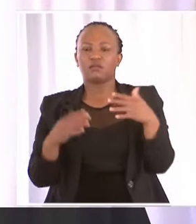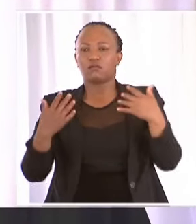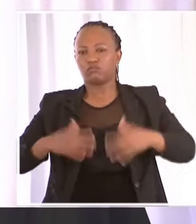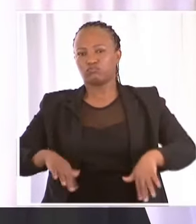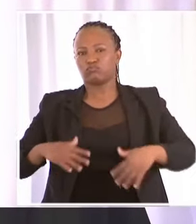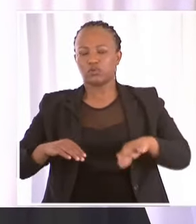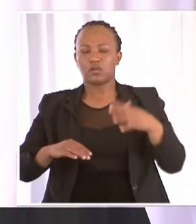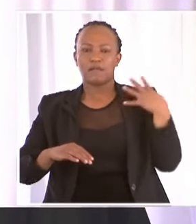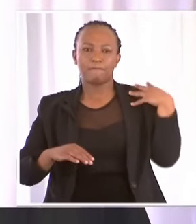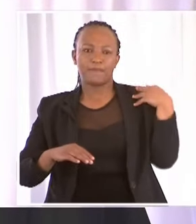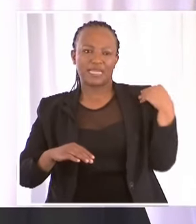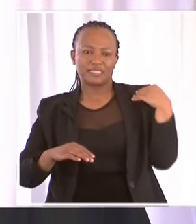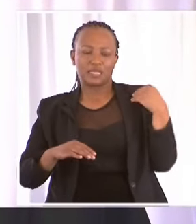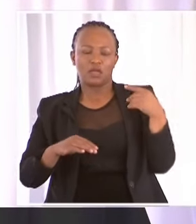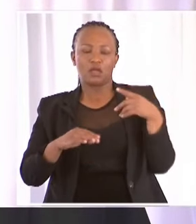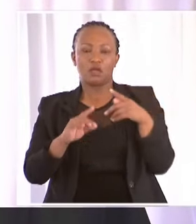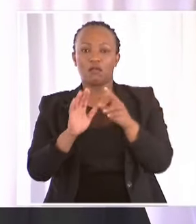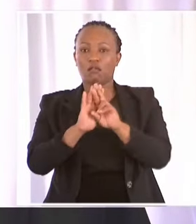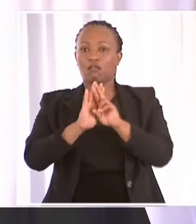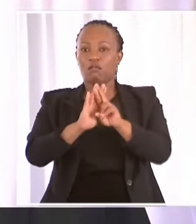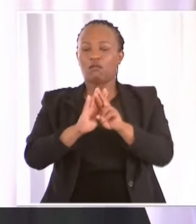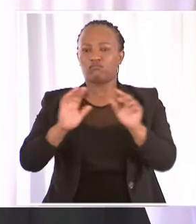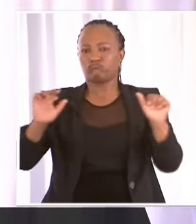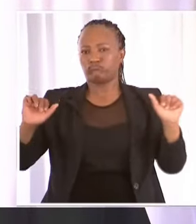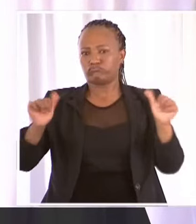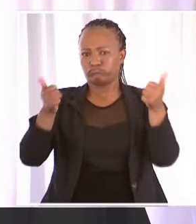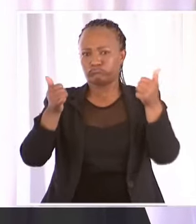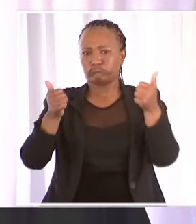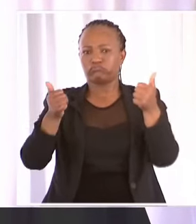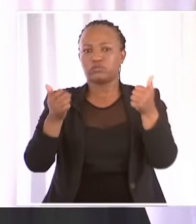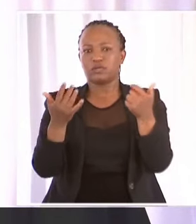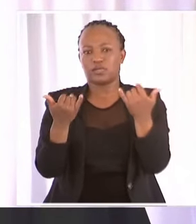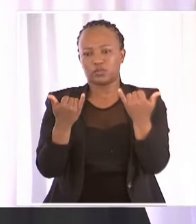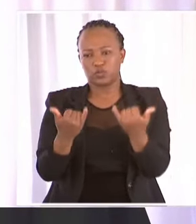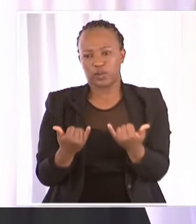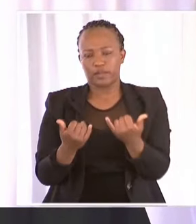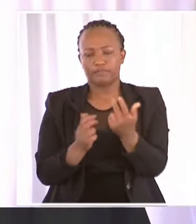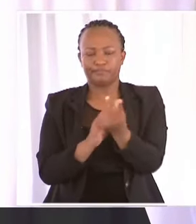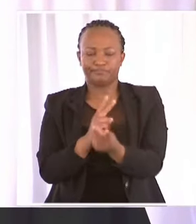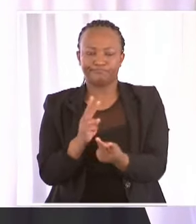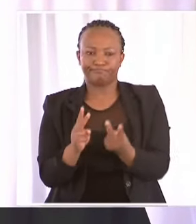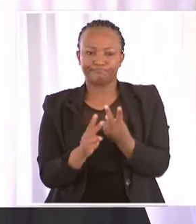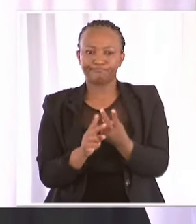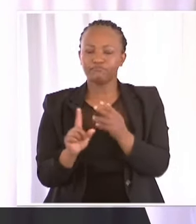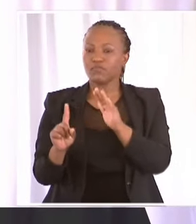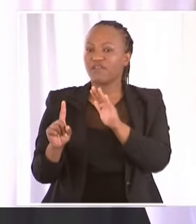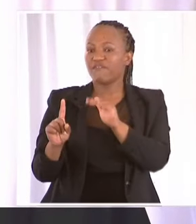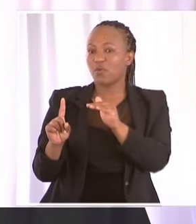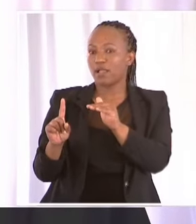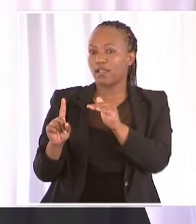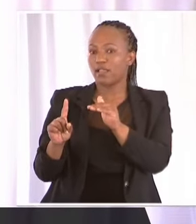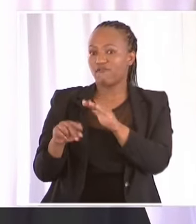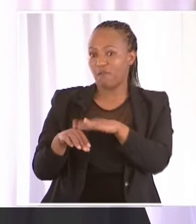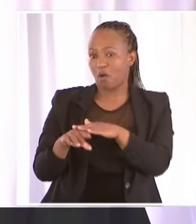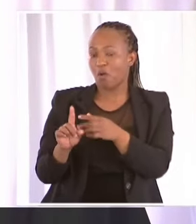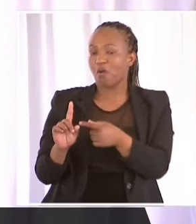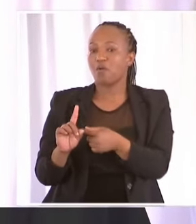many stalwarts of our freedom struggle, and today we bid farewell to one more.